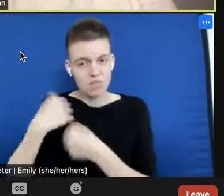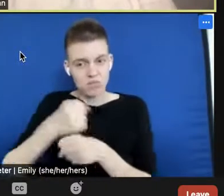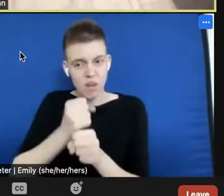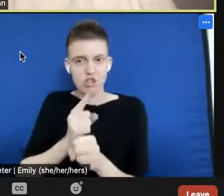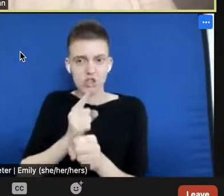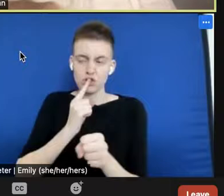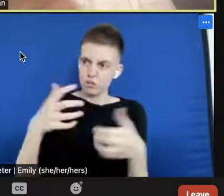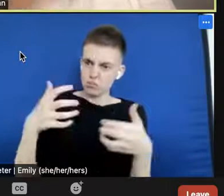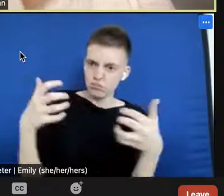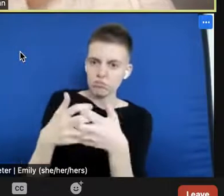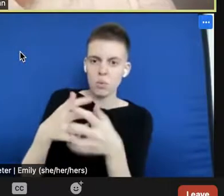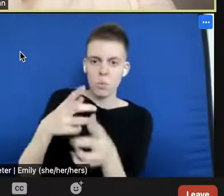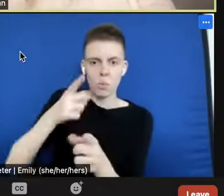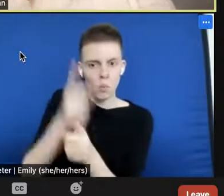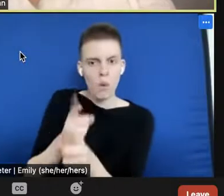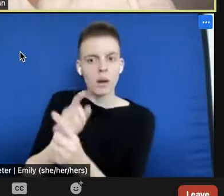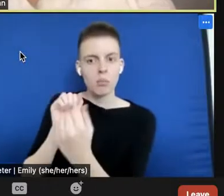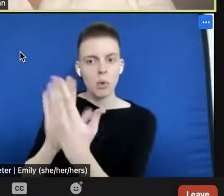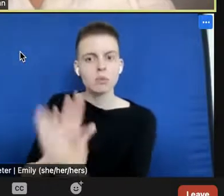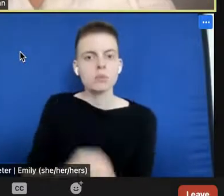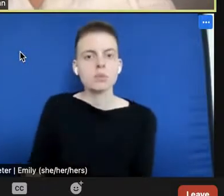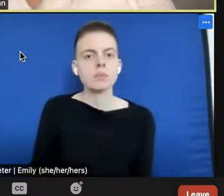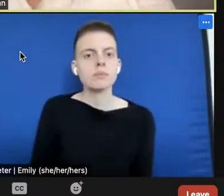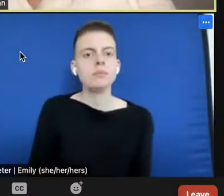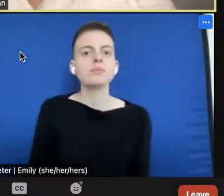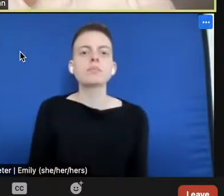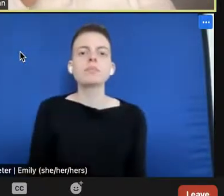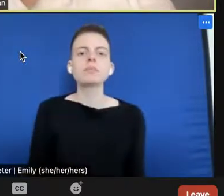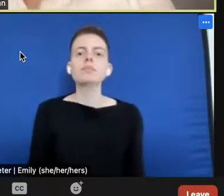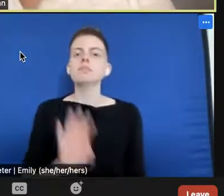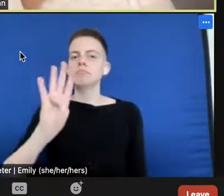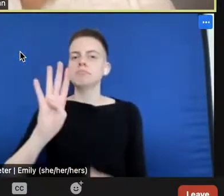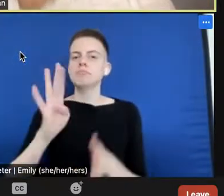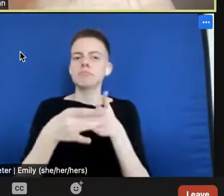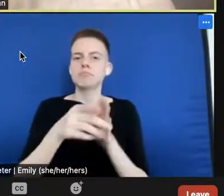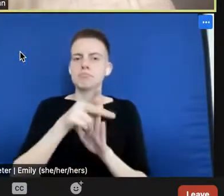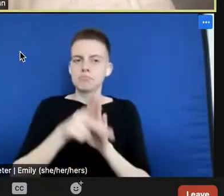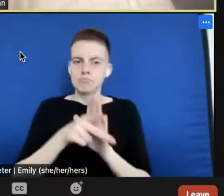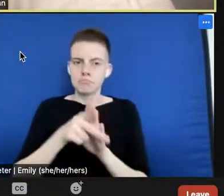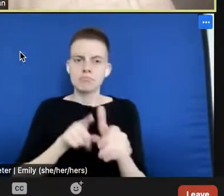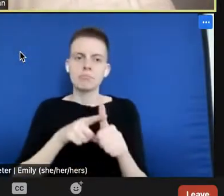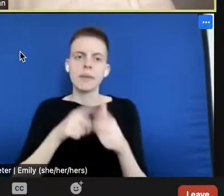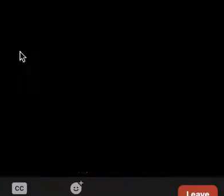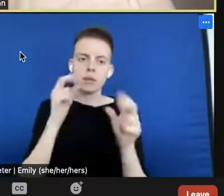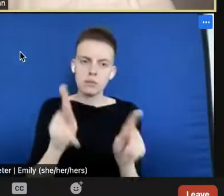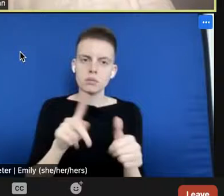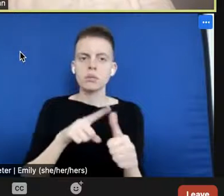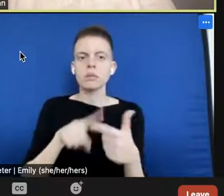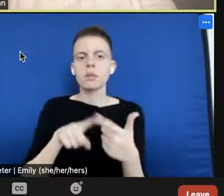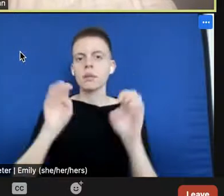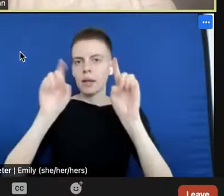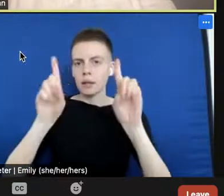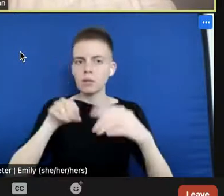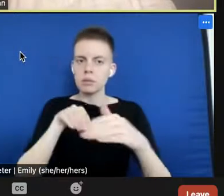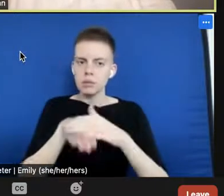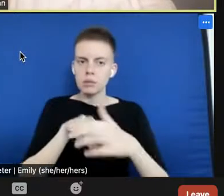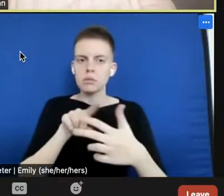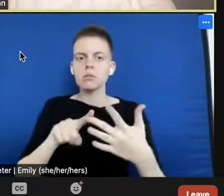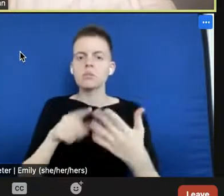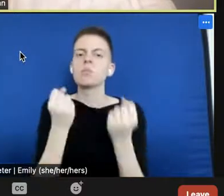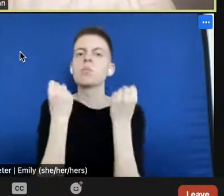Okay, so the guiding principles are vision opportunity, educational access, multisensory approach, and